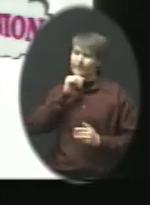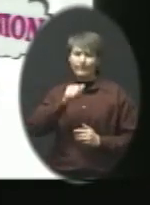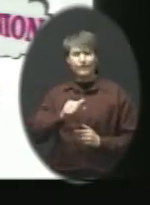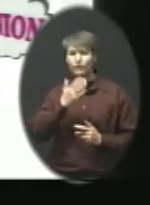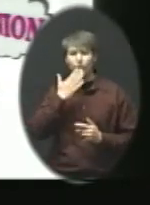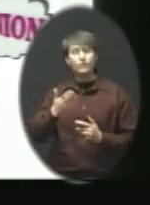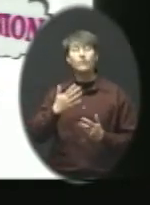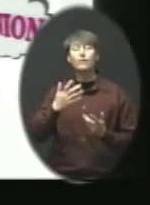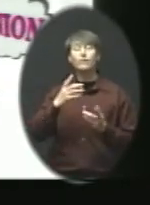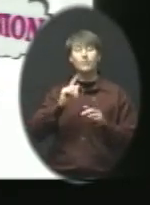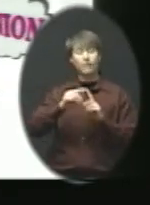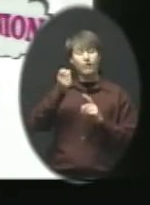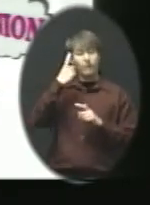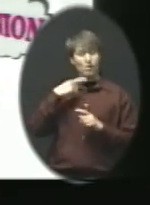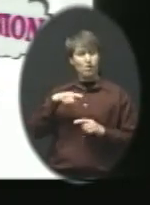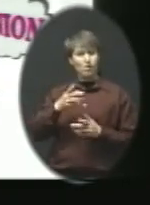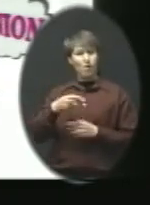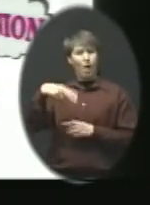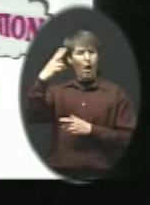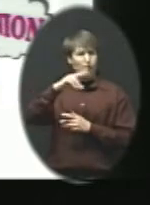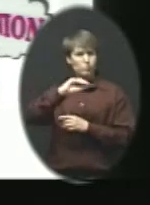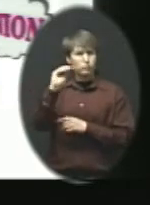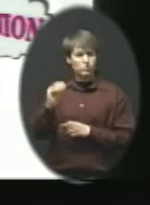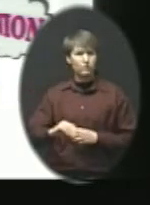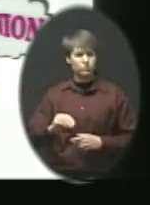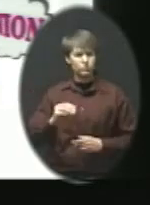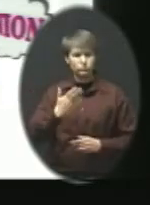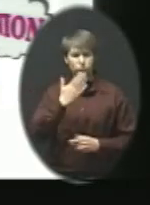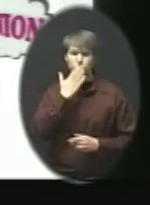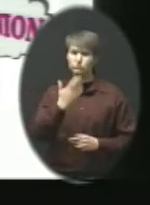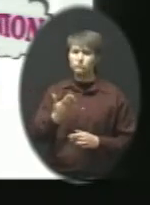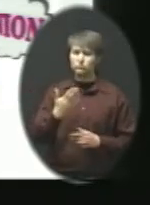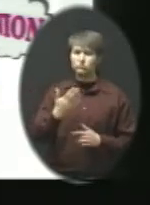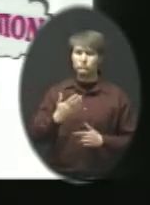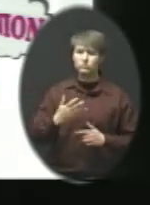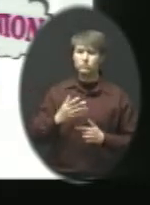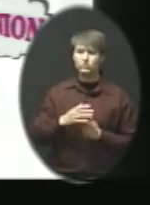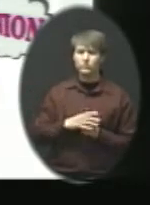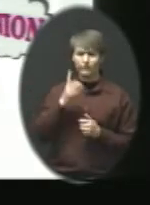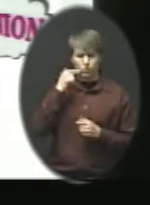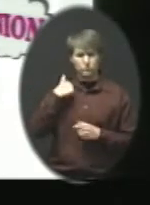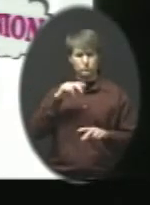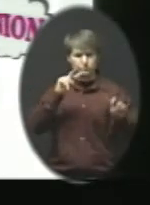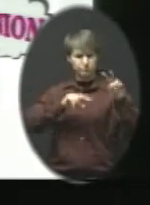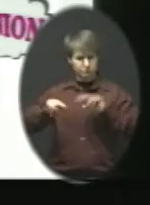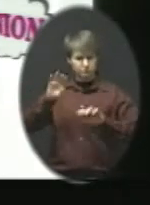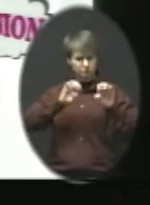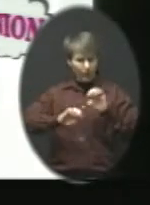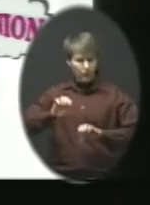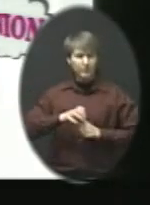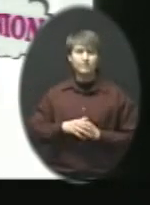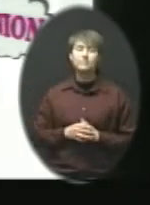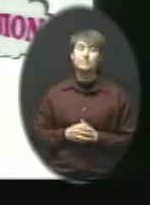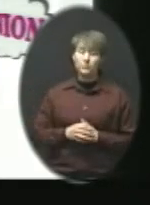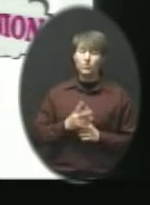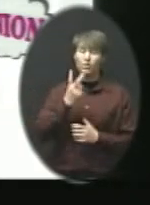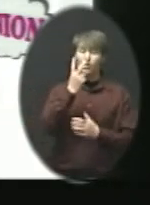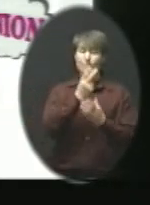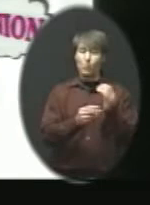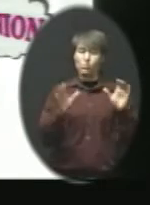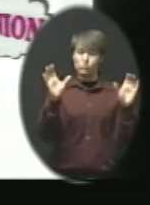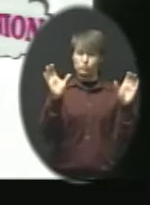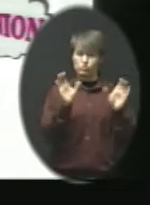very high percentage compared to what a company might want and to take a look at. We have both certified